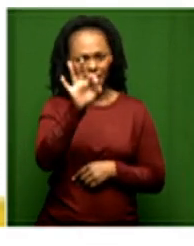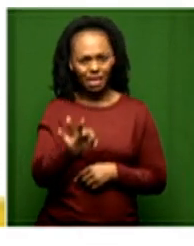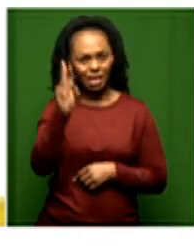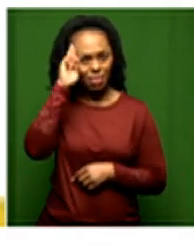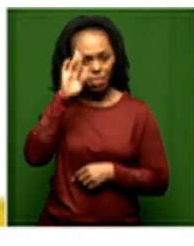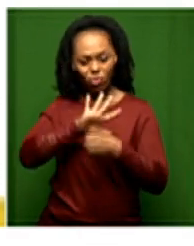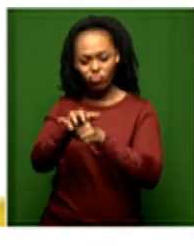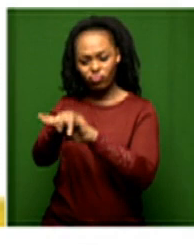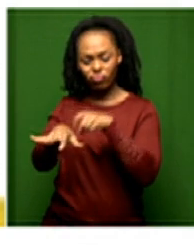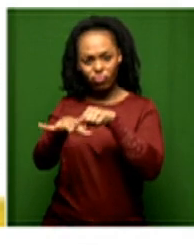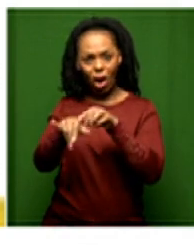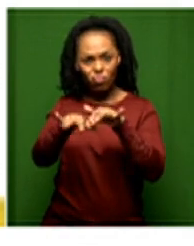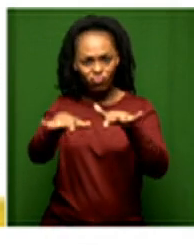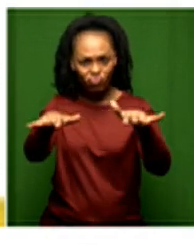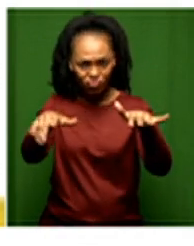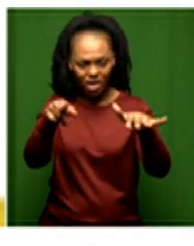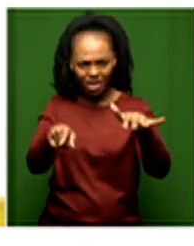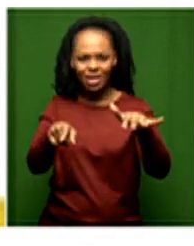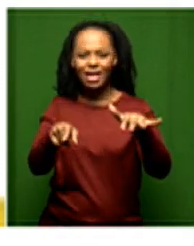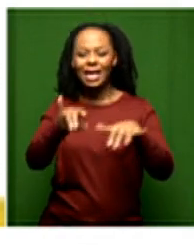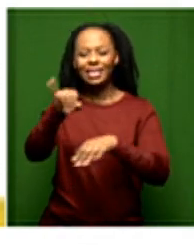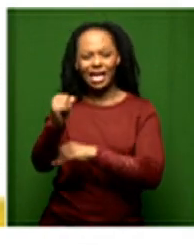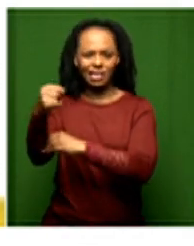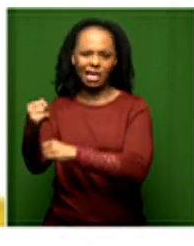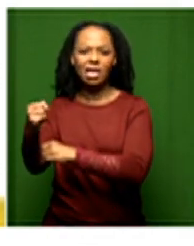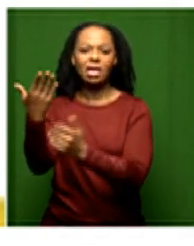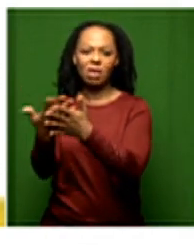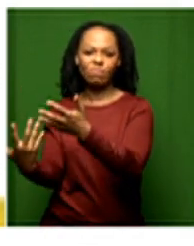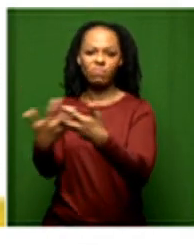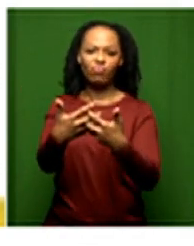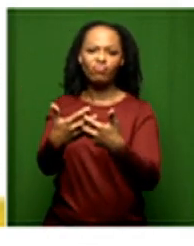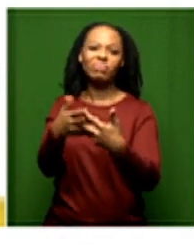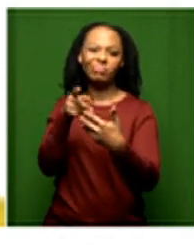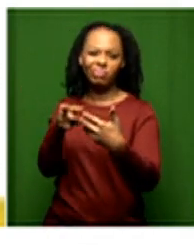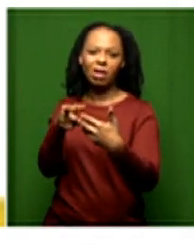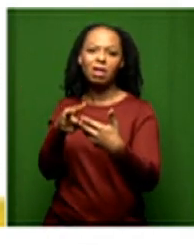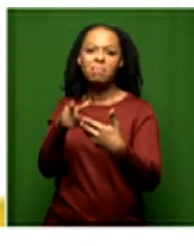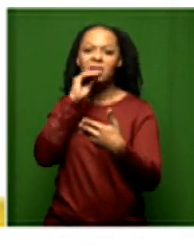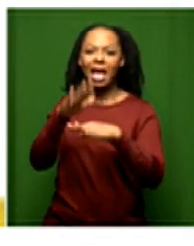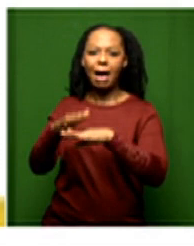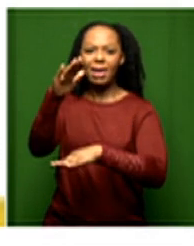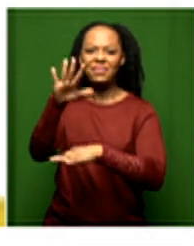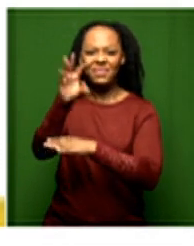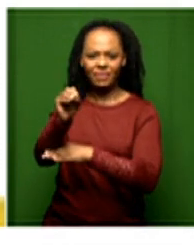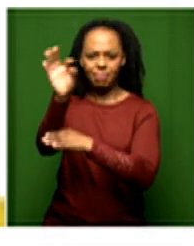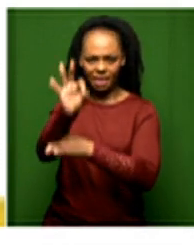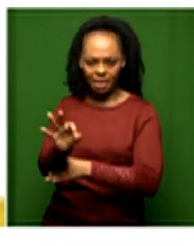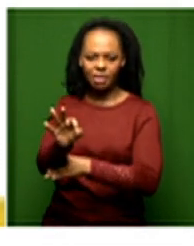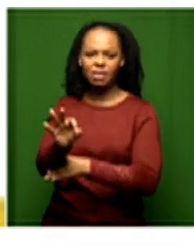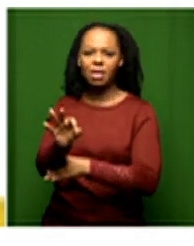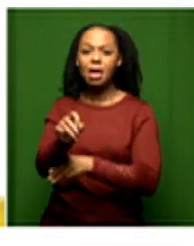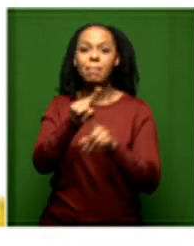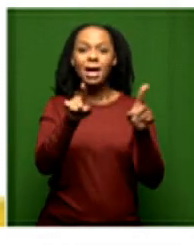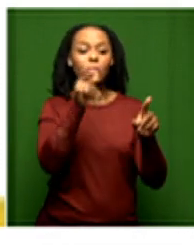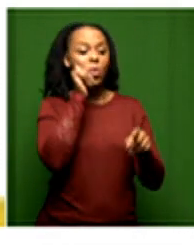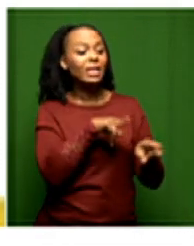variant, Johnson Johnson is the only vaccine that has gone above 50. All others have